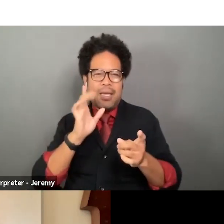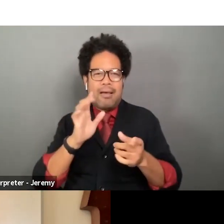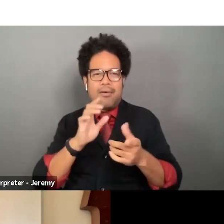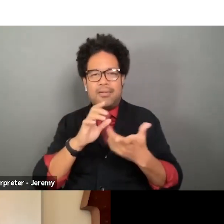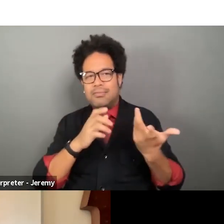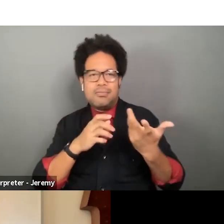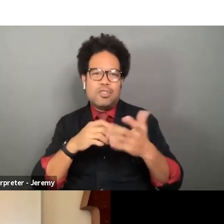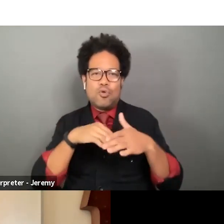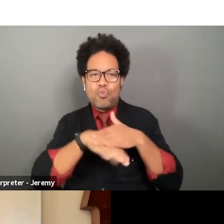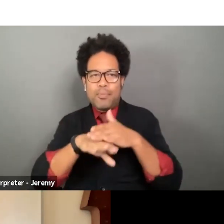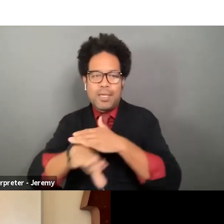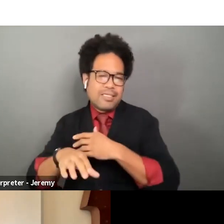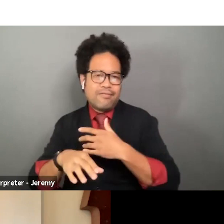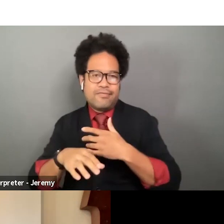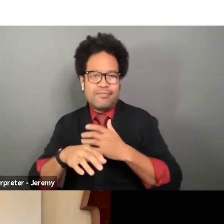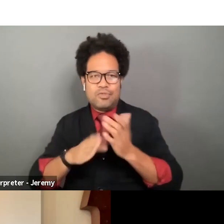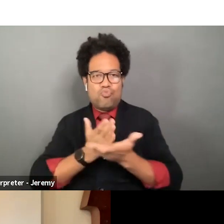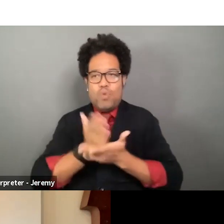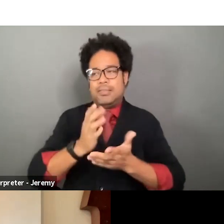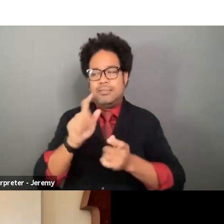rights specifically. That's all I had.